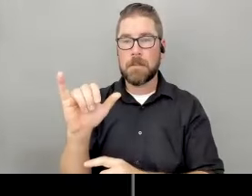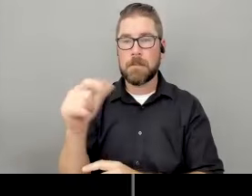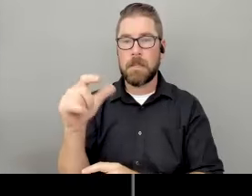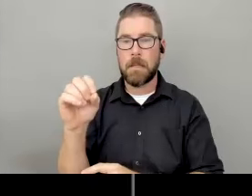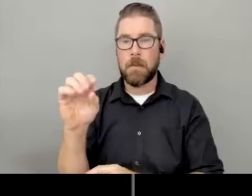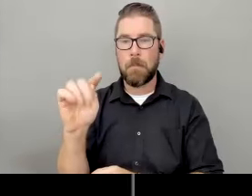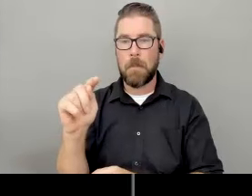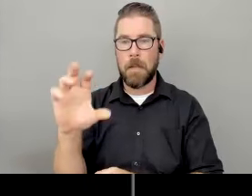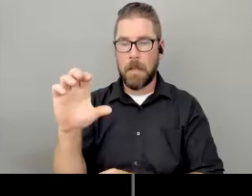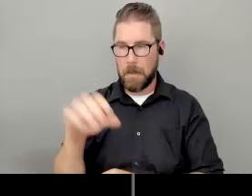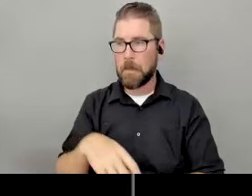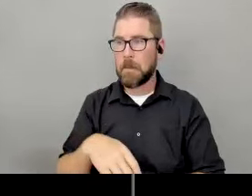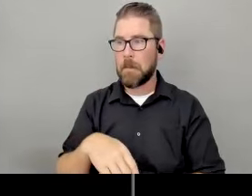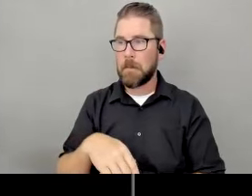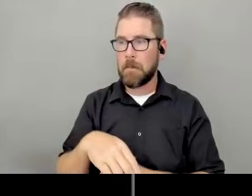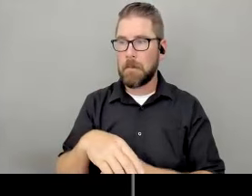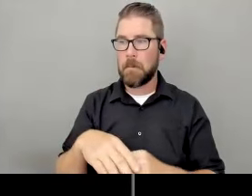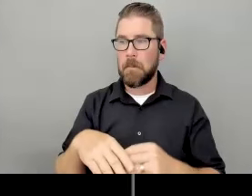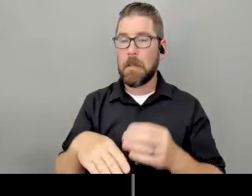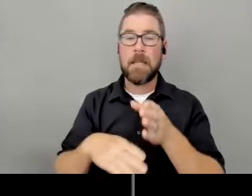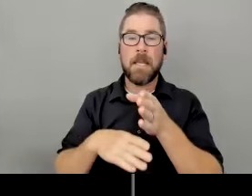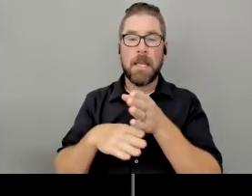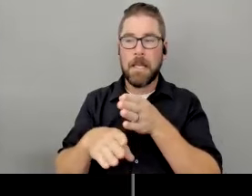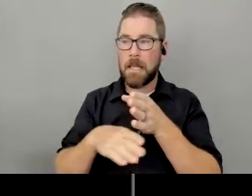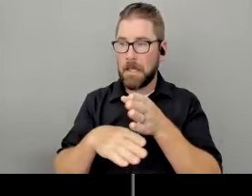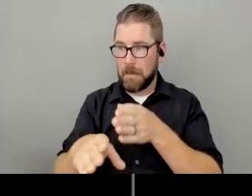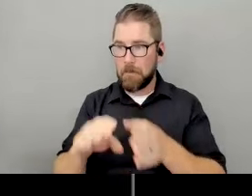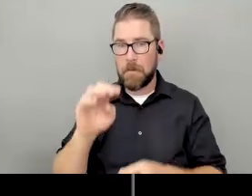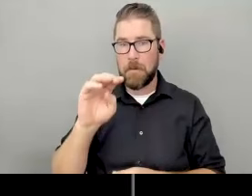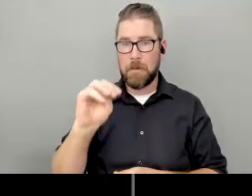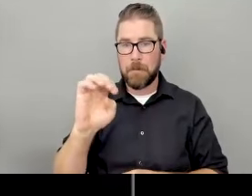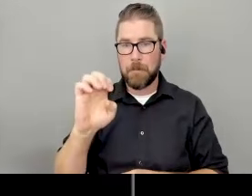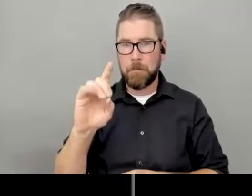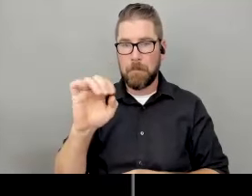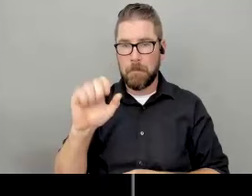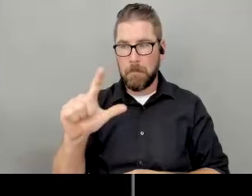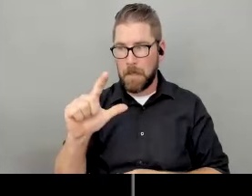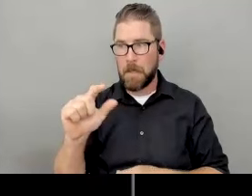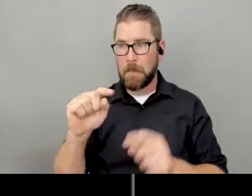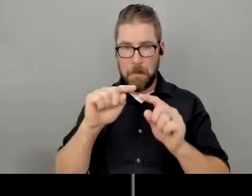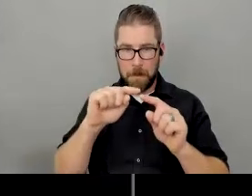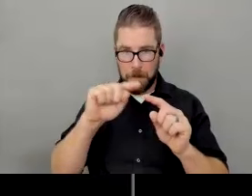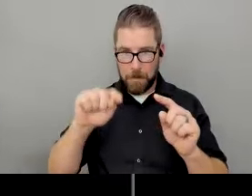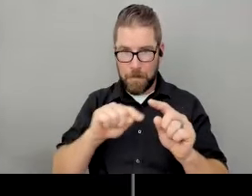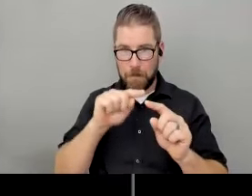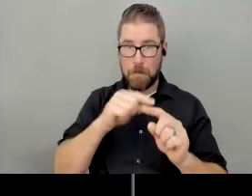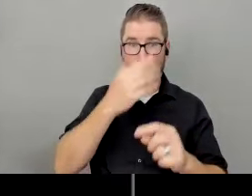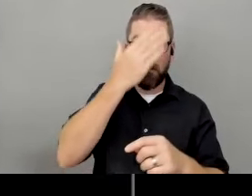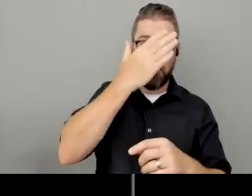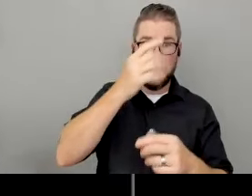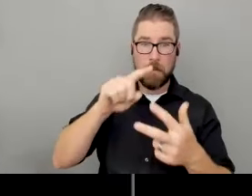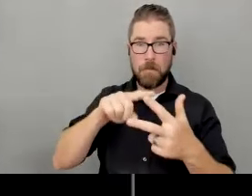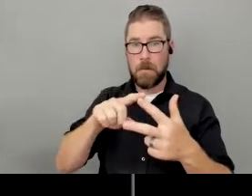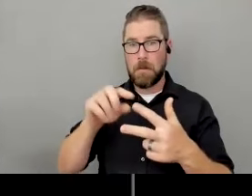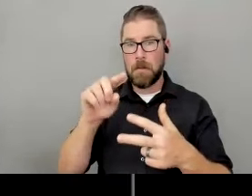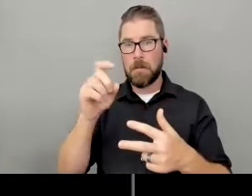The inferior medial rim are made up by those maxilla. So frontal, zygomatic,